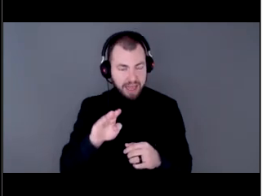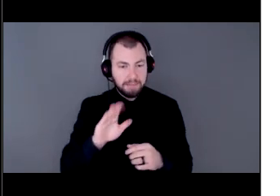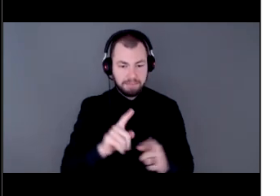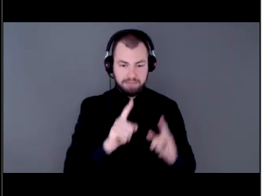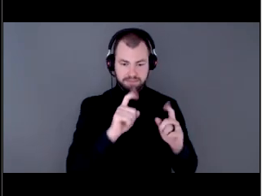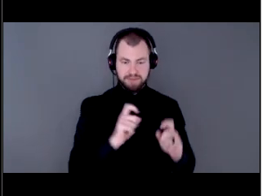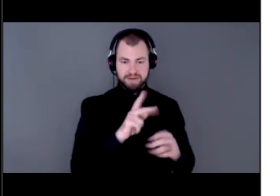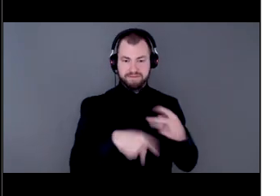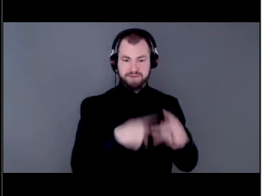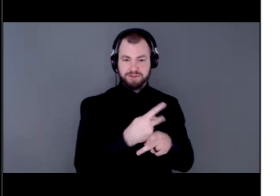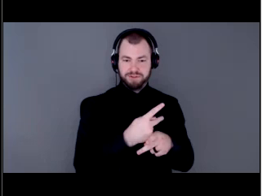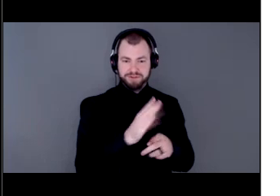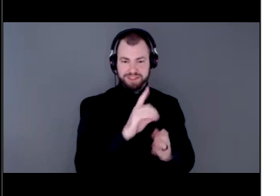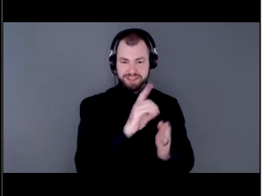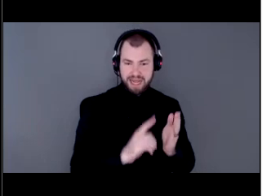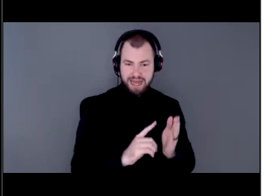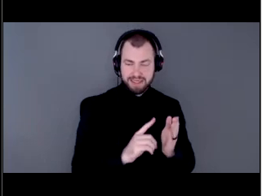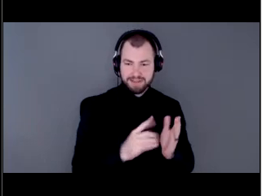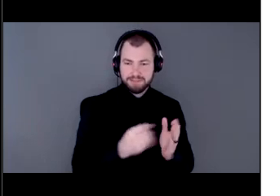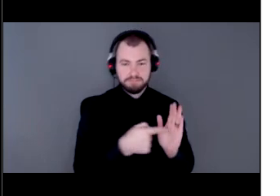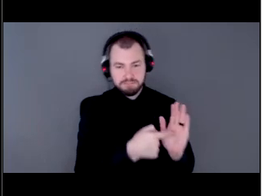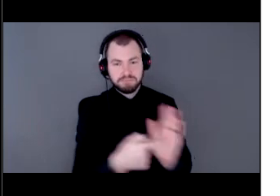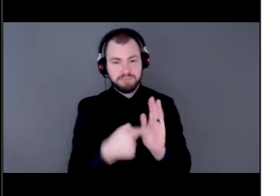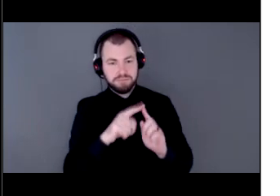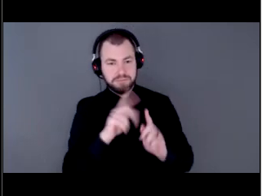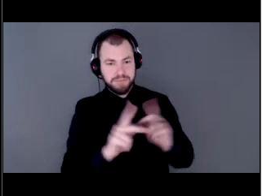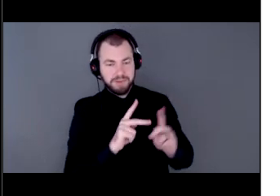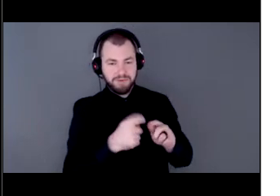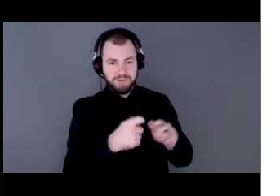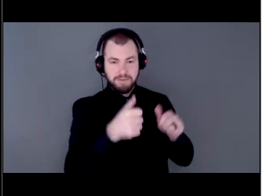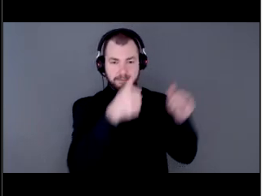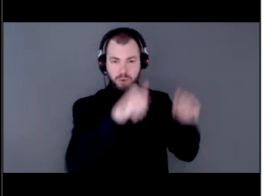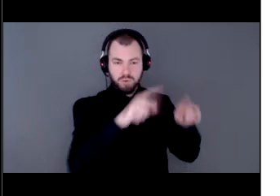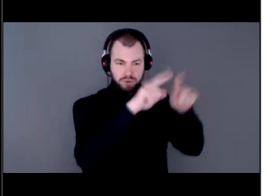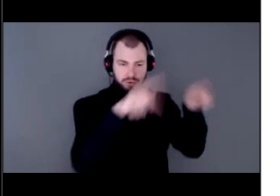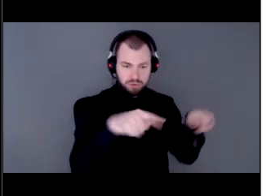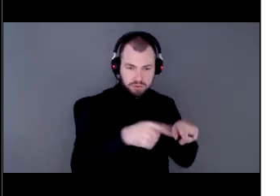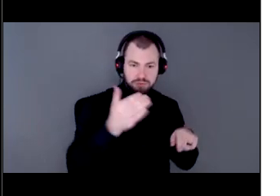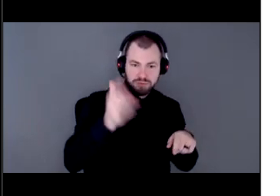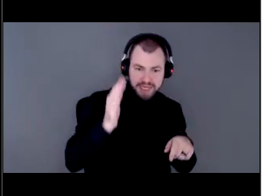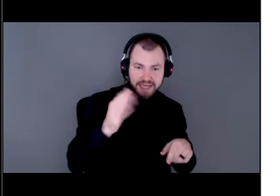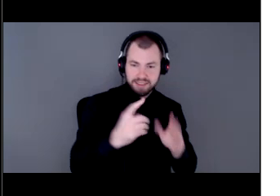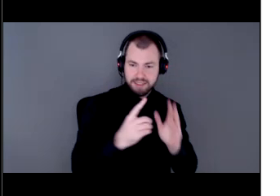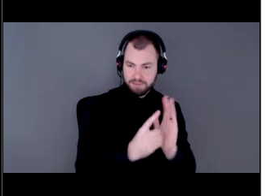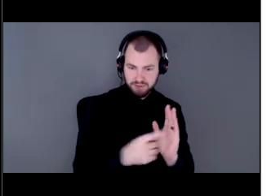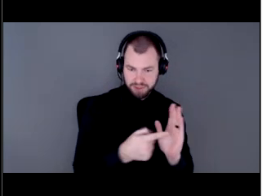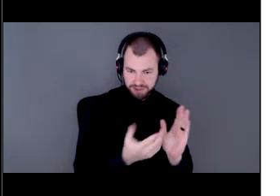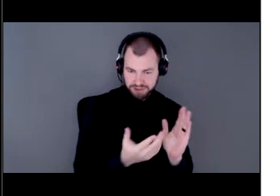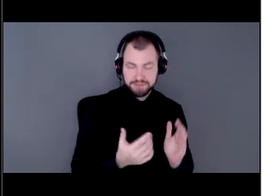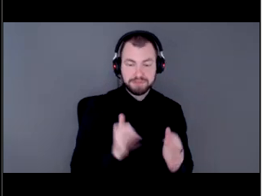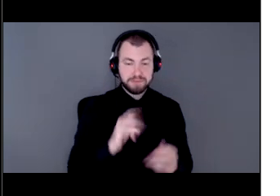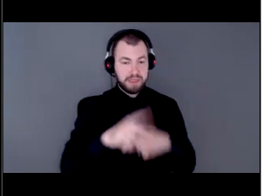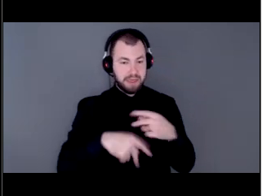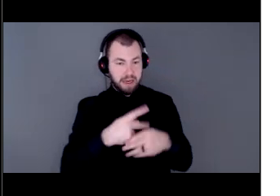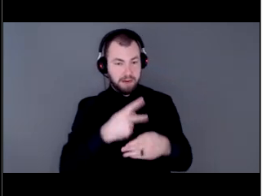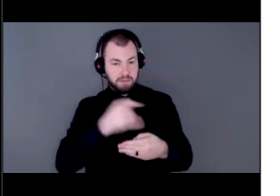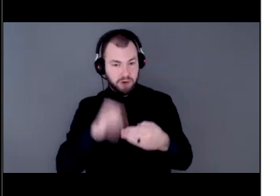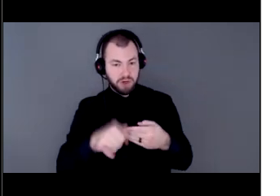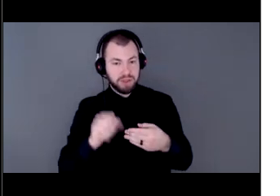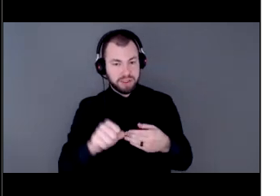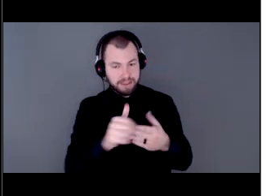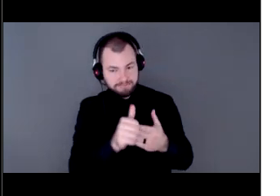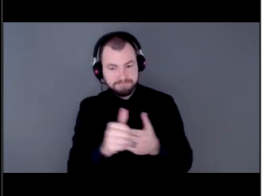through poster presentations and demonstrations. This kind of project can lead to future involvement